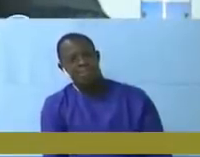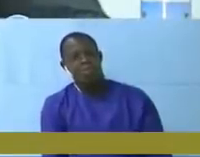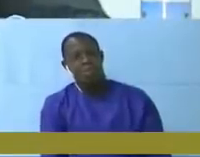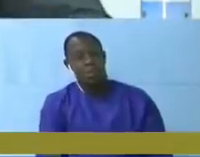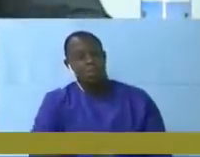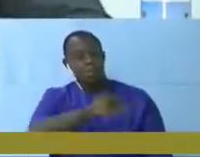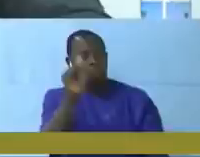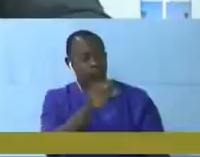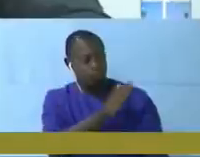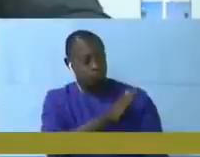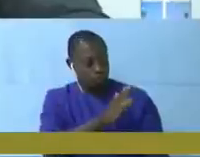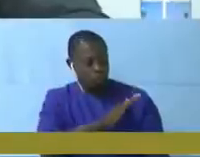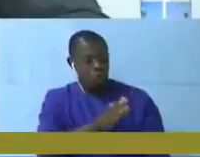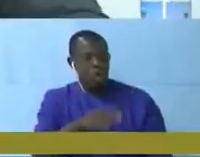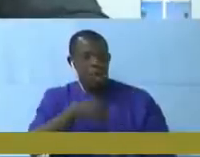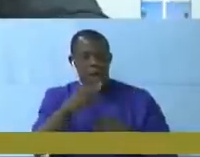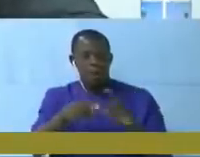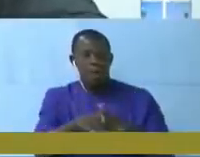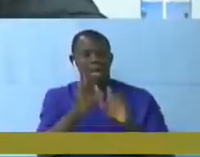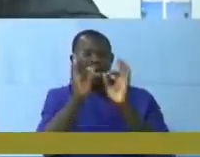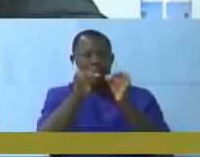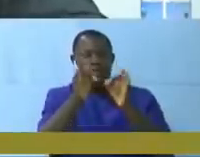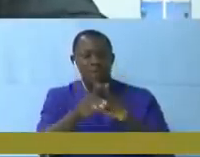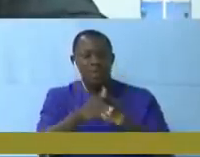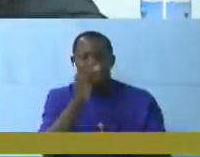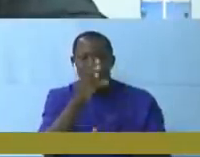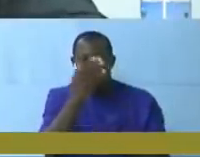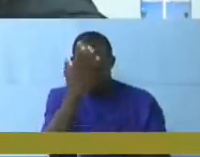Jawara as a Frankenstein monster.